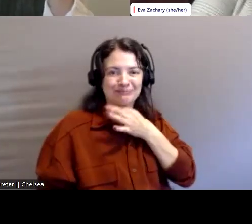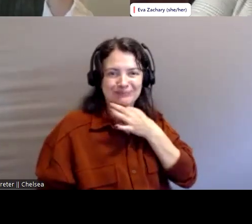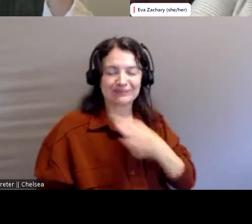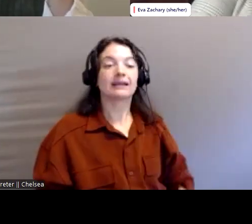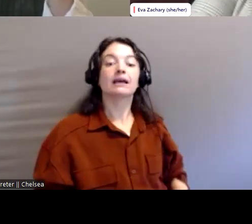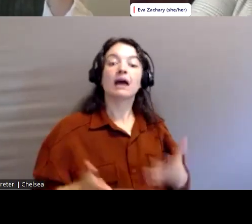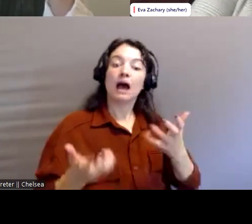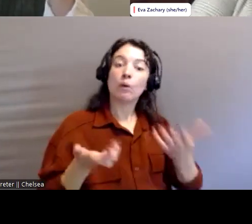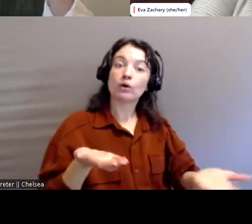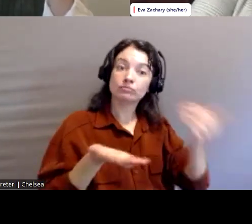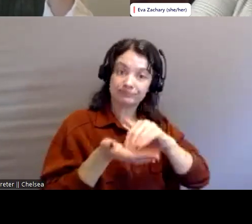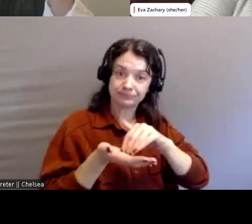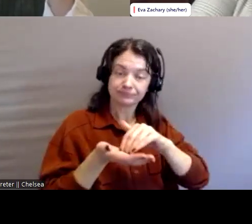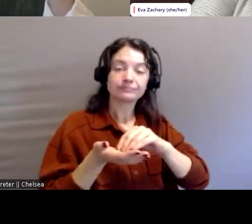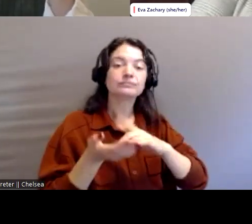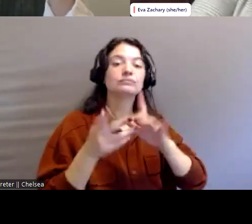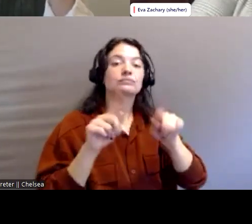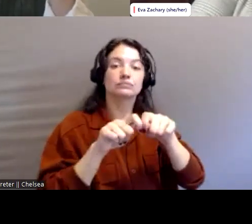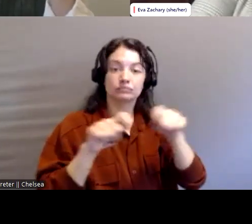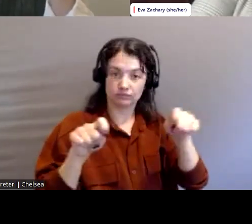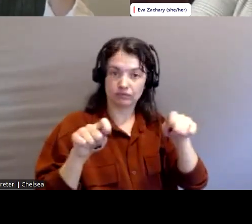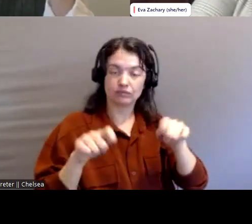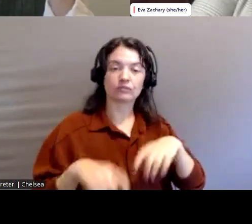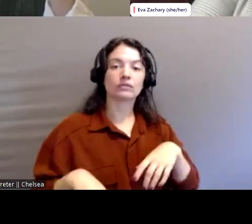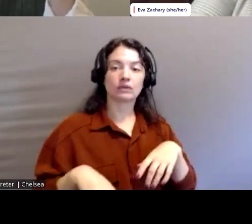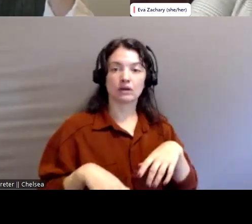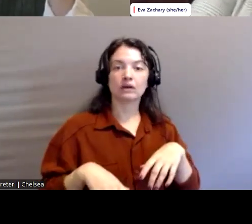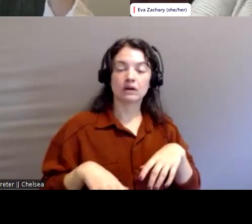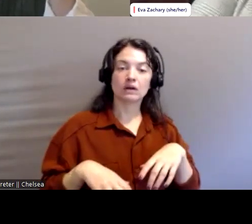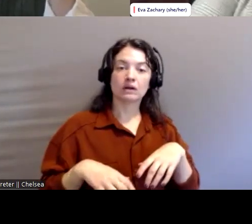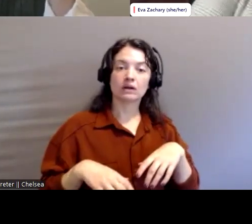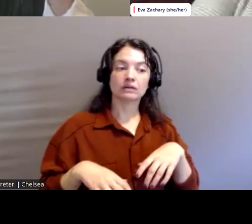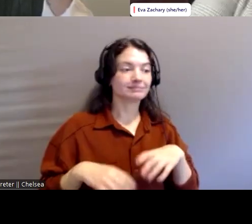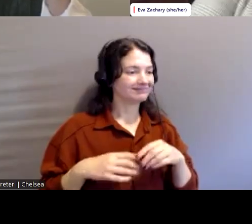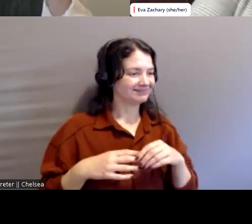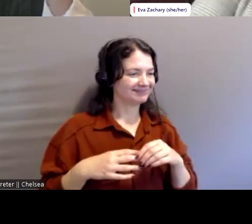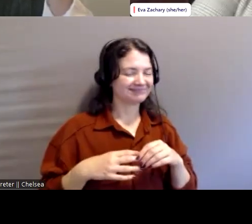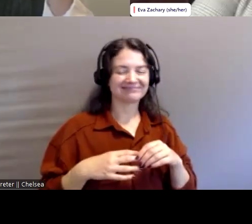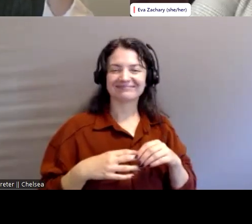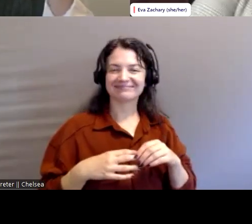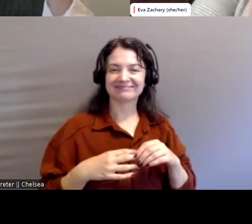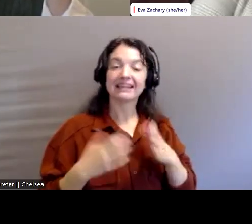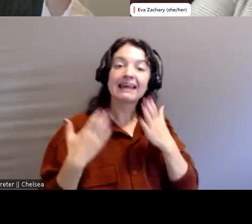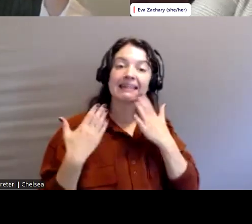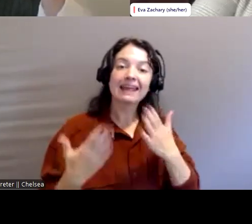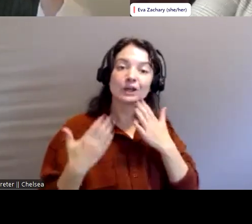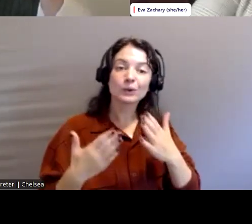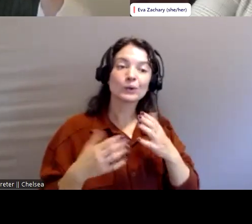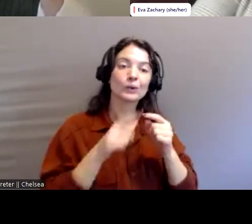then close our webinar, and I would like to thank our